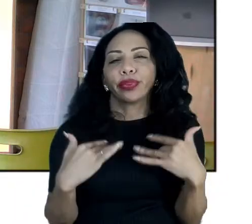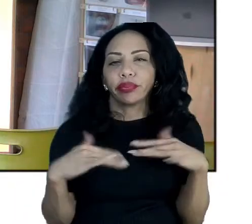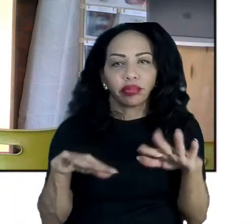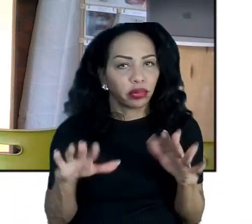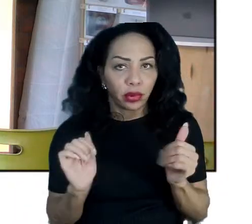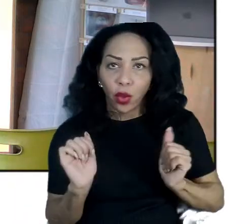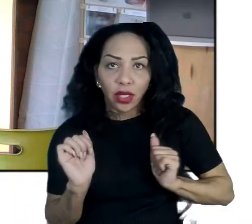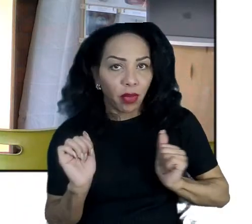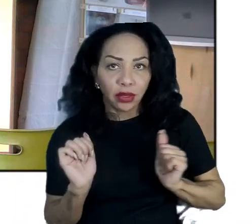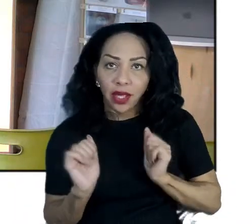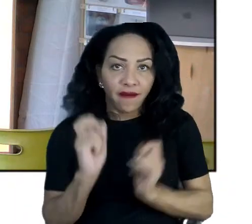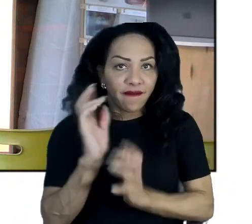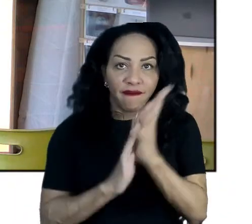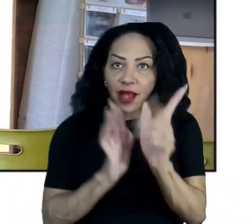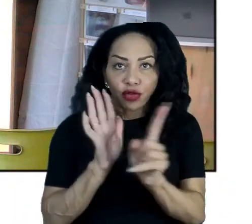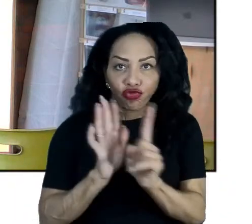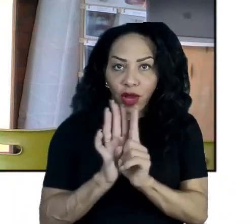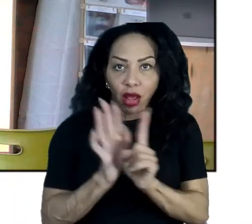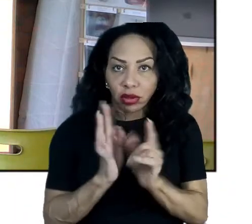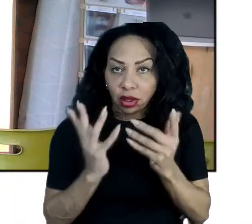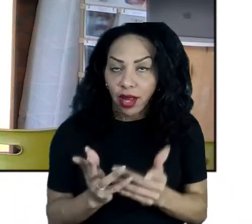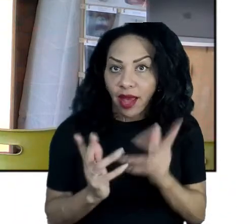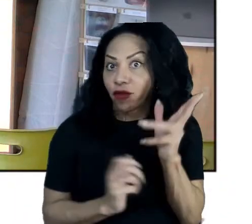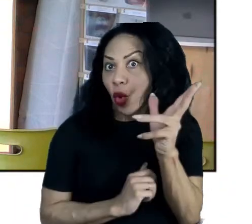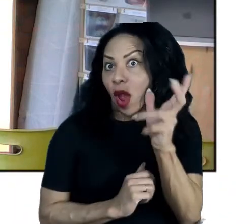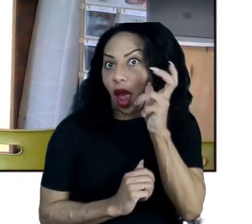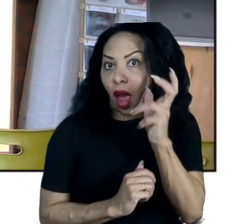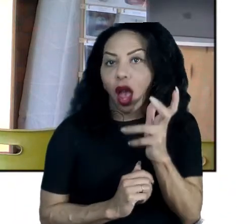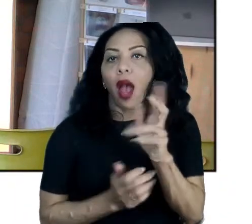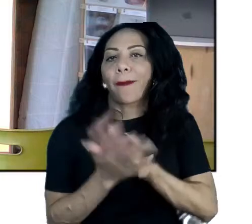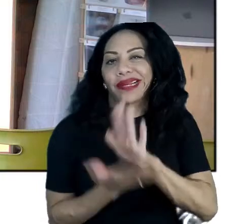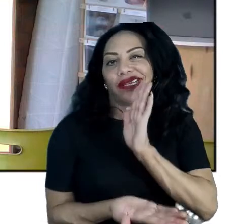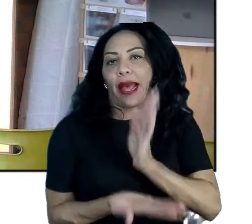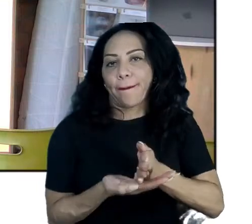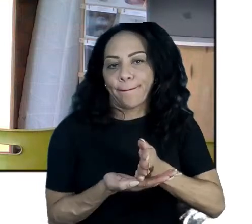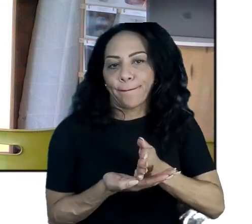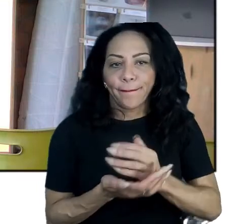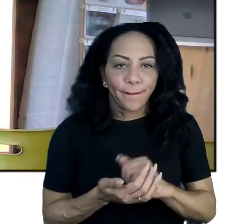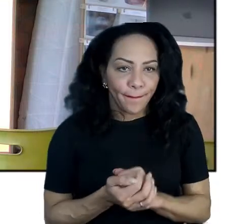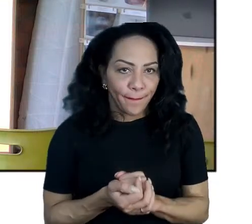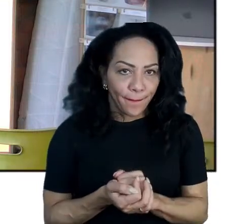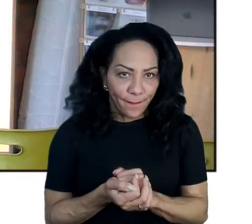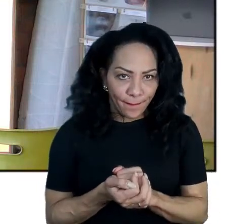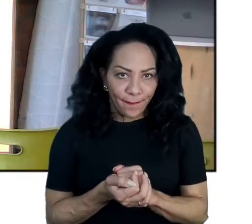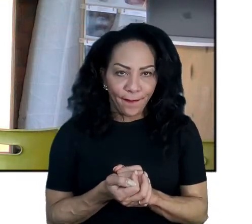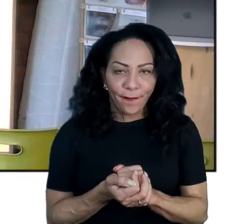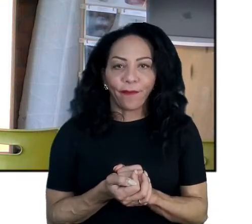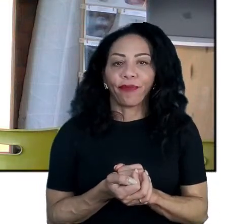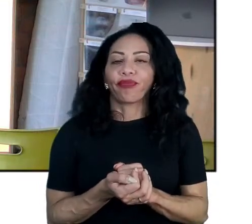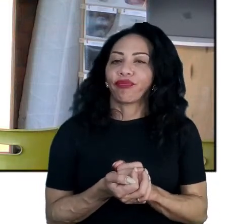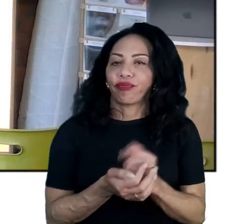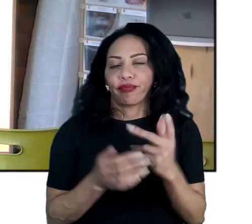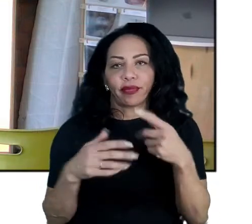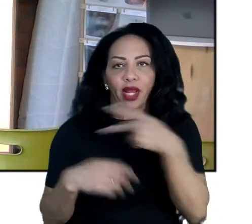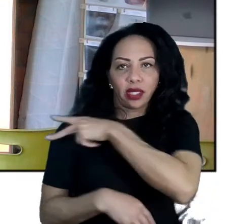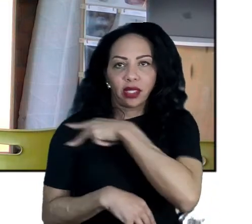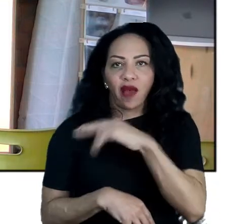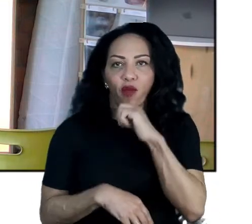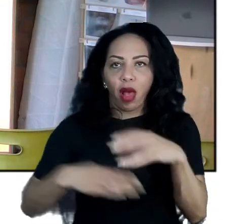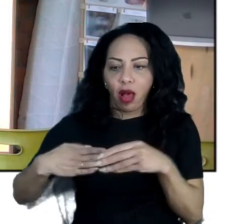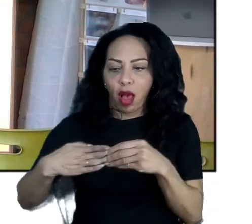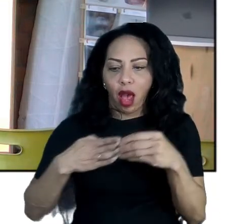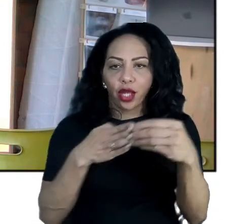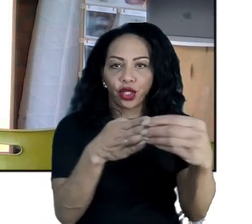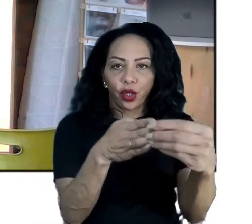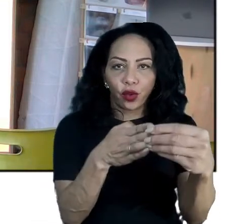a fire drill today. So if you hear the fire alarm, probably real. We're going to direct you towards the fire exits, which are, again, at the other